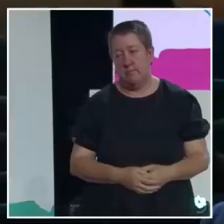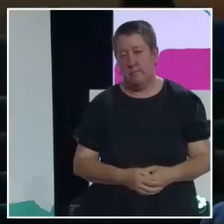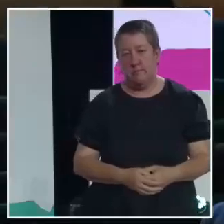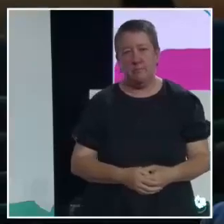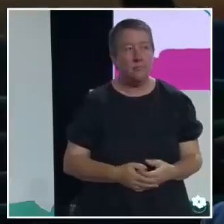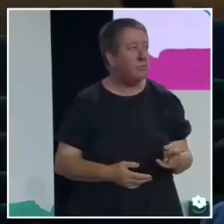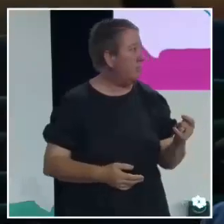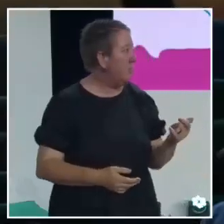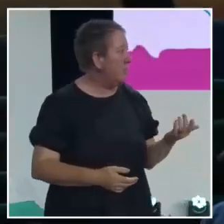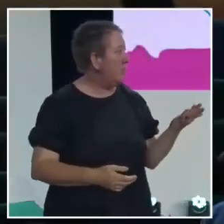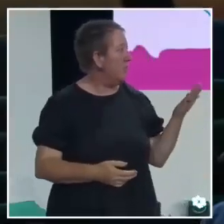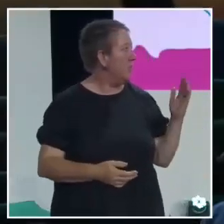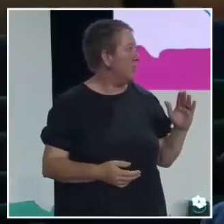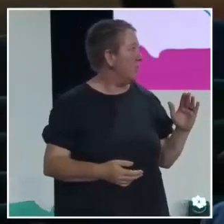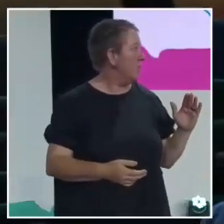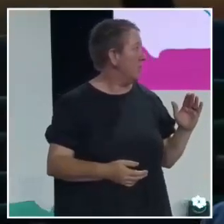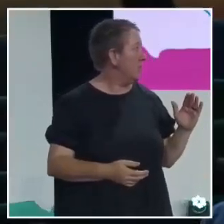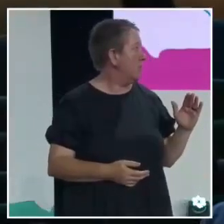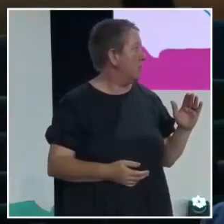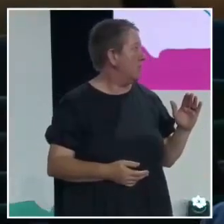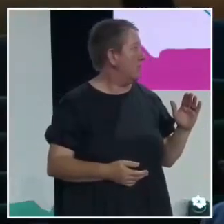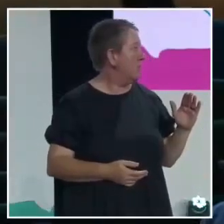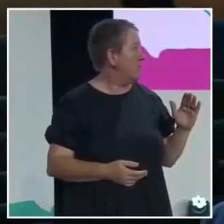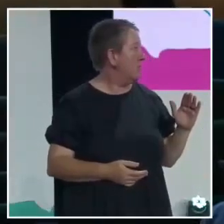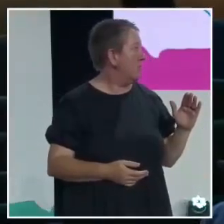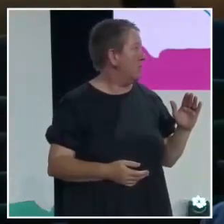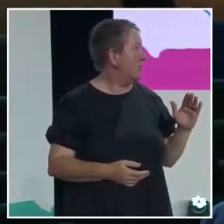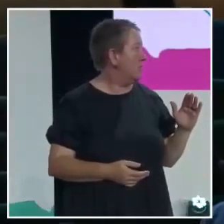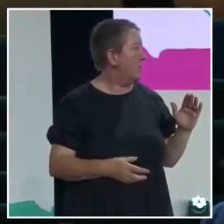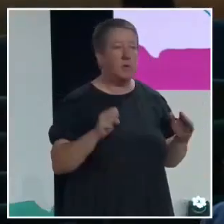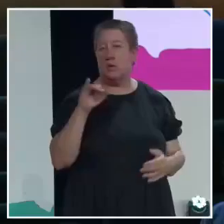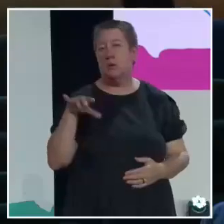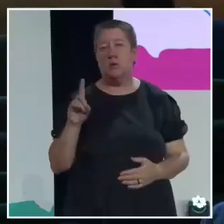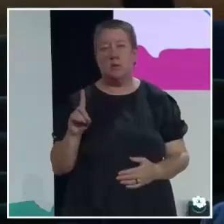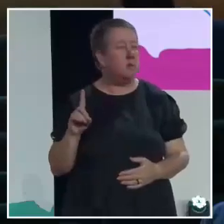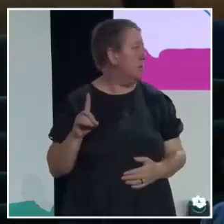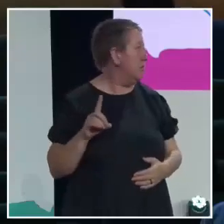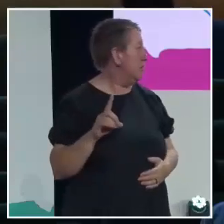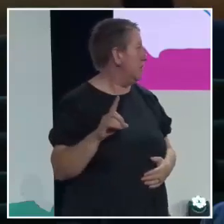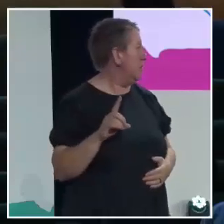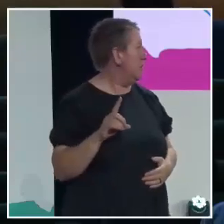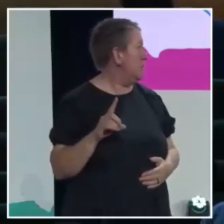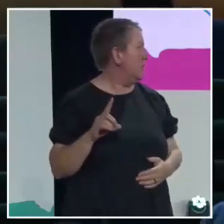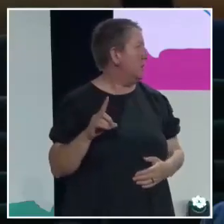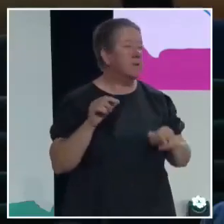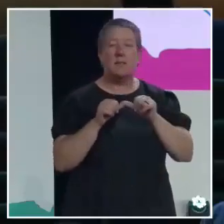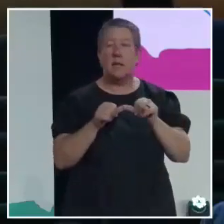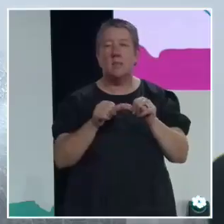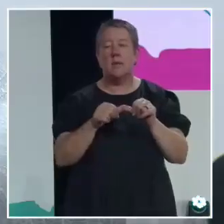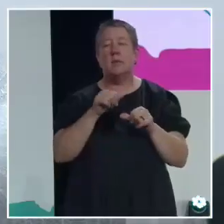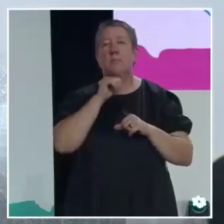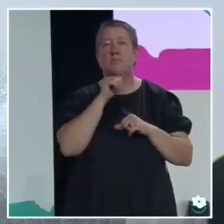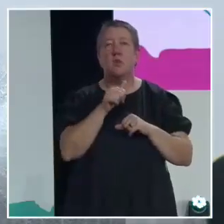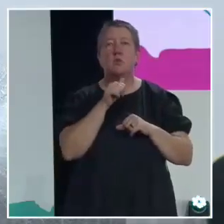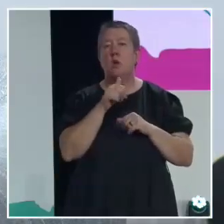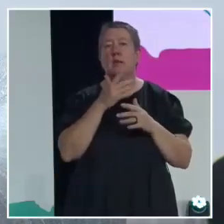Maybe we'll go from Sidi, Ndidi, and then Aniket. So Sidi Oultan, any comments on digital economy and also sustainability? Again, not necessarily